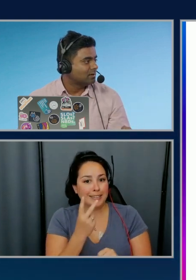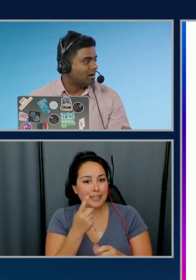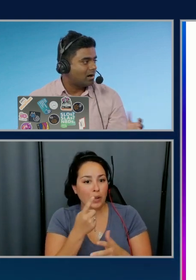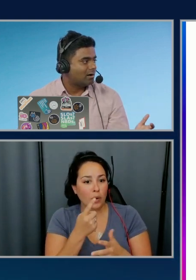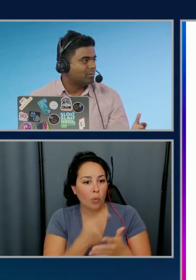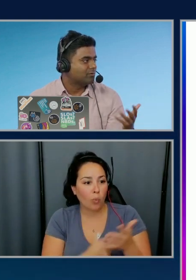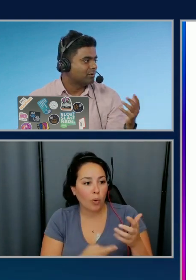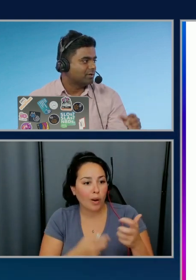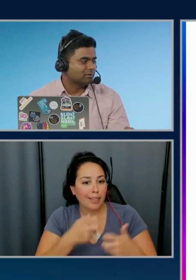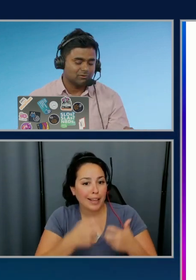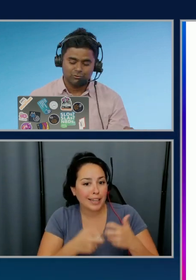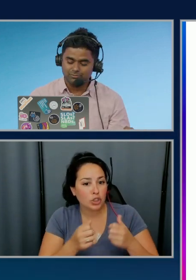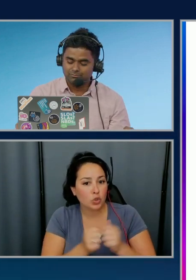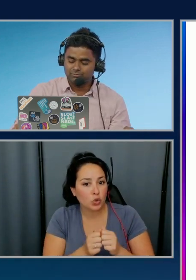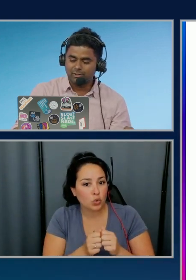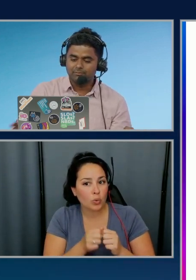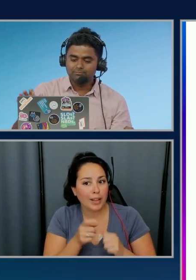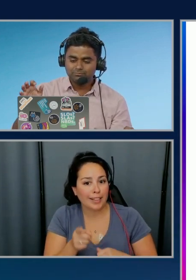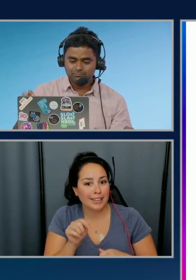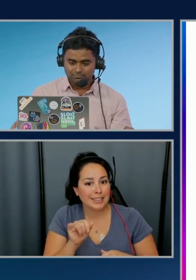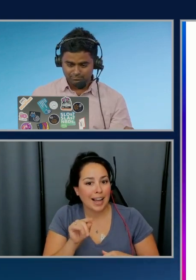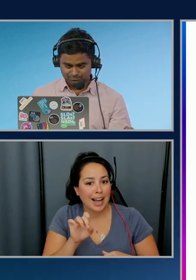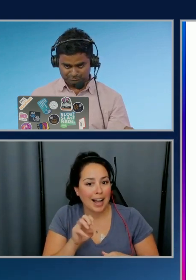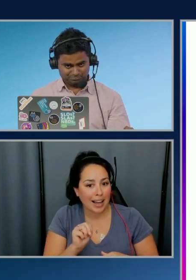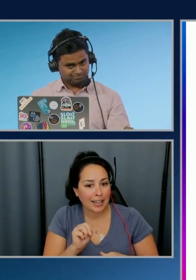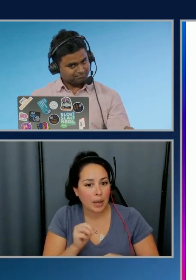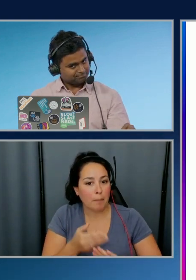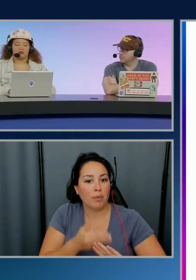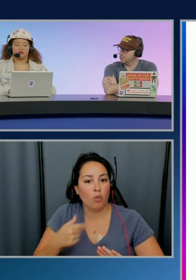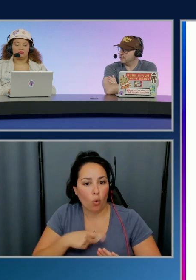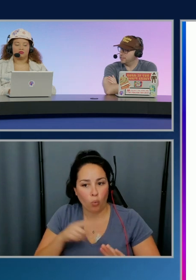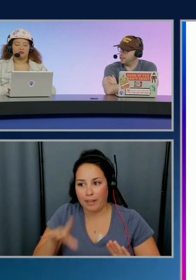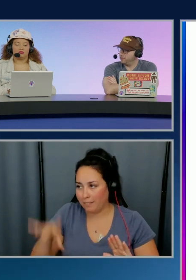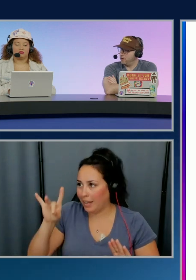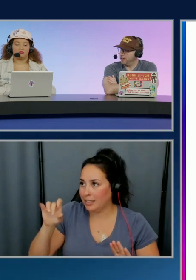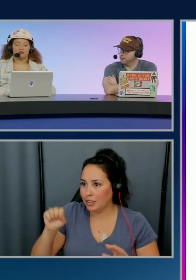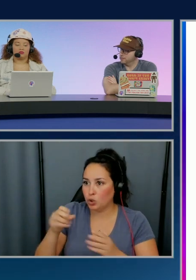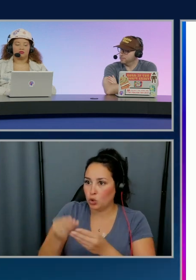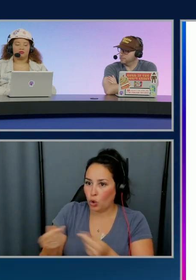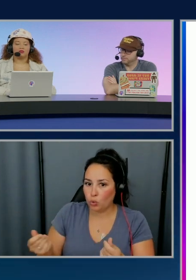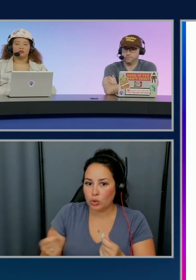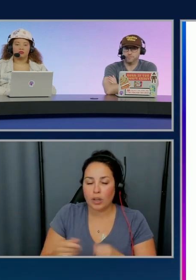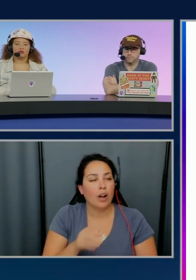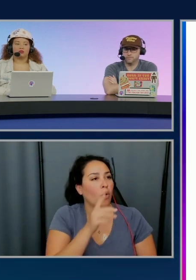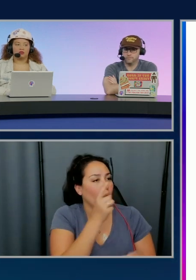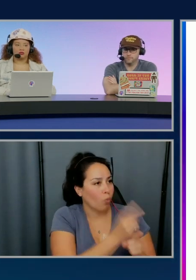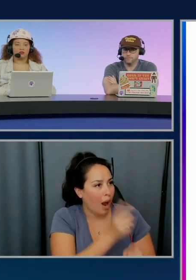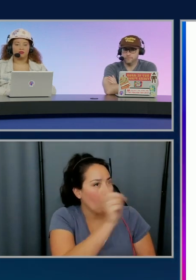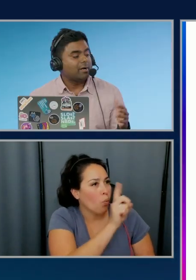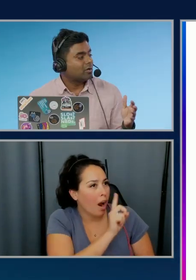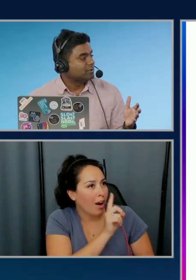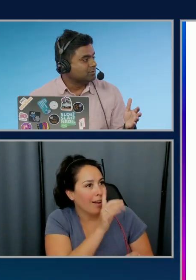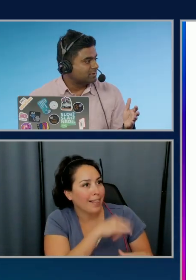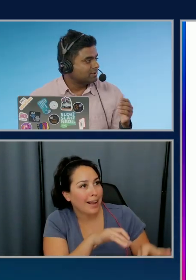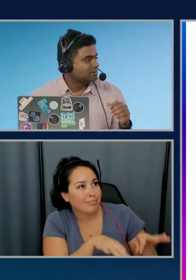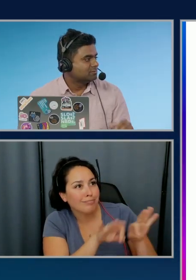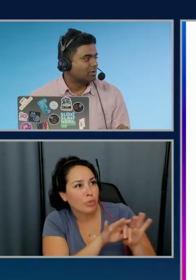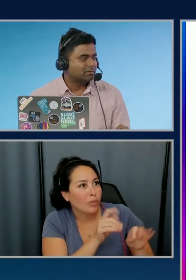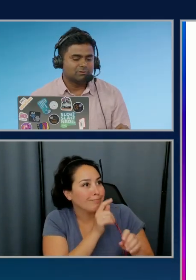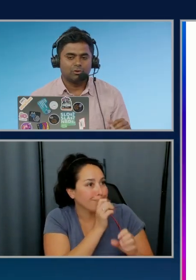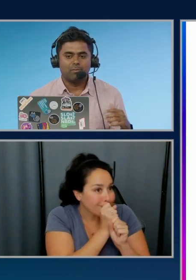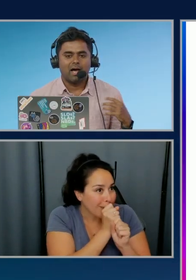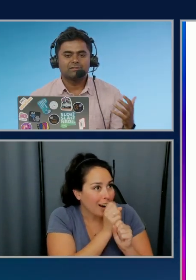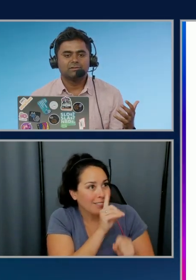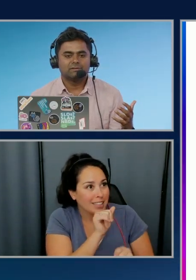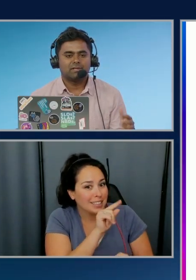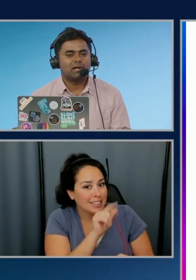pattern are before we get into the solution. Yeah, where are the pieces of sensitive data flowing? Exactly. So depending on the use case, right?